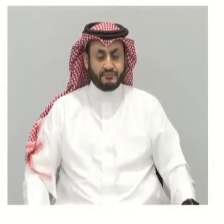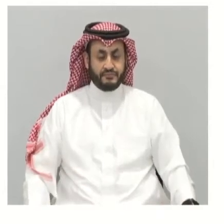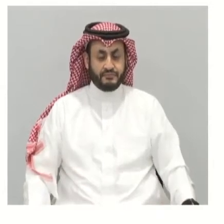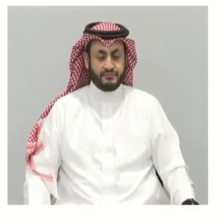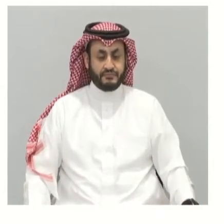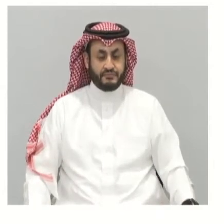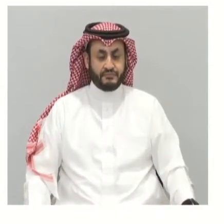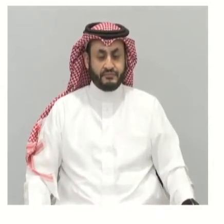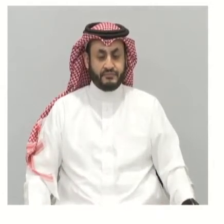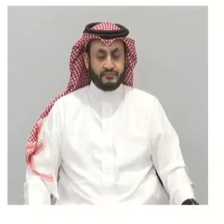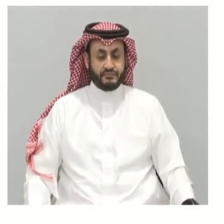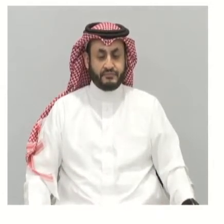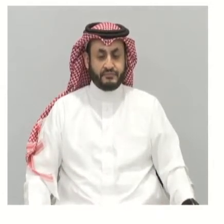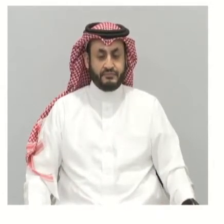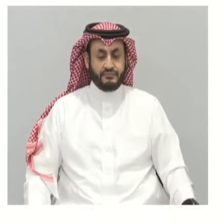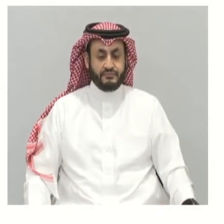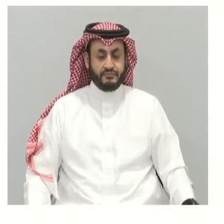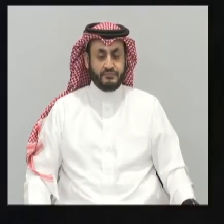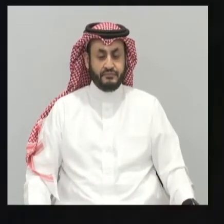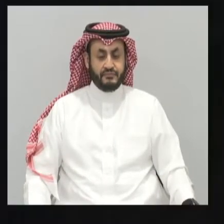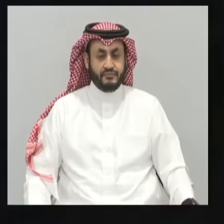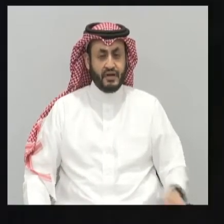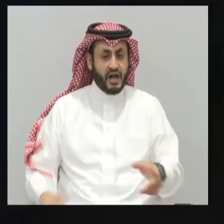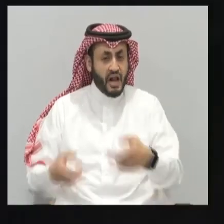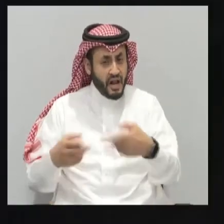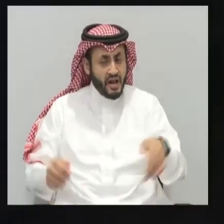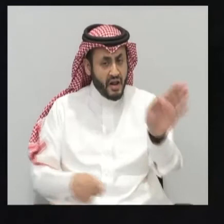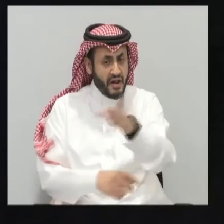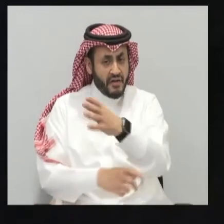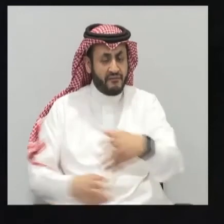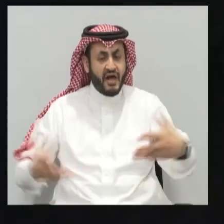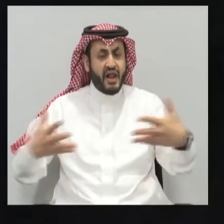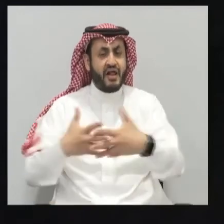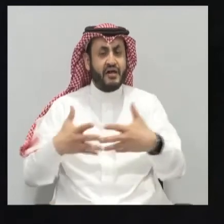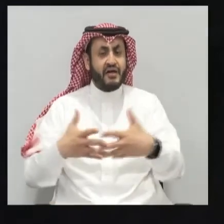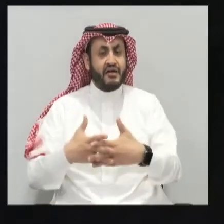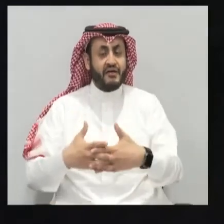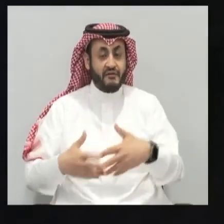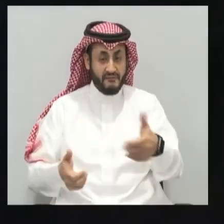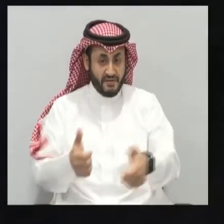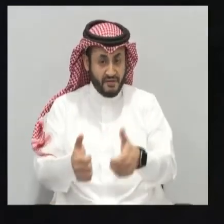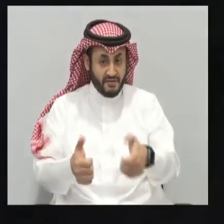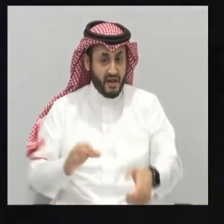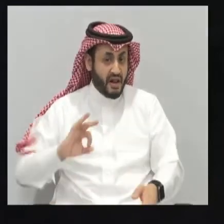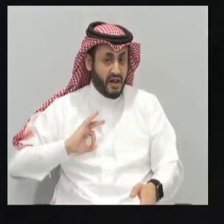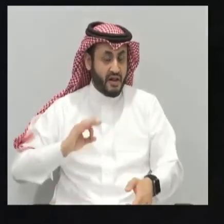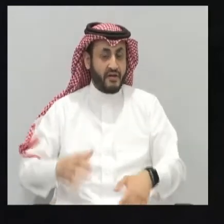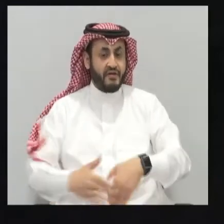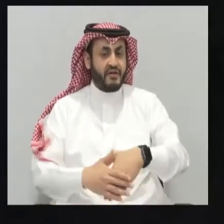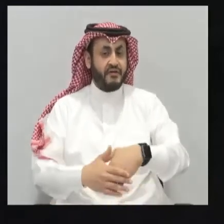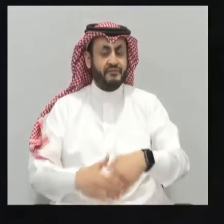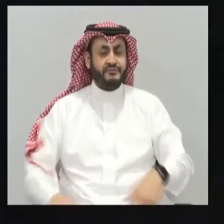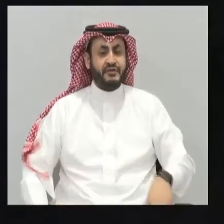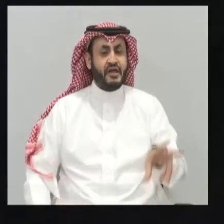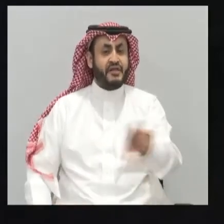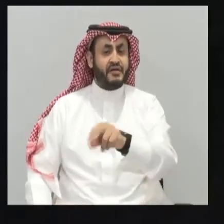So they are waving and chanting and cheering for their for the players, just like if